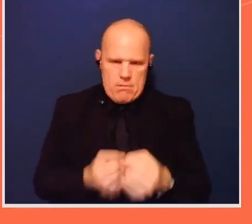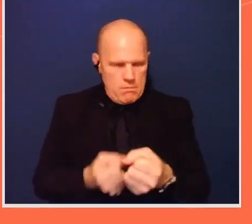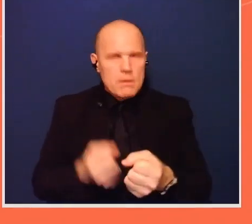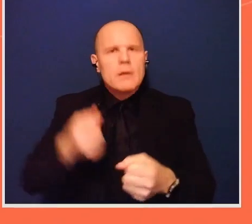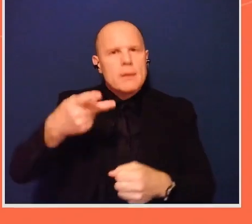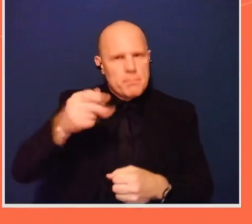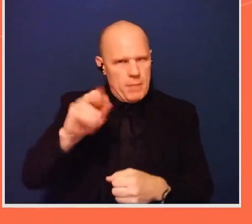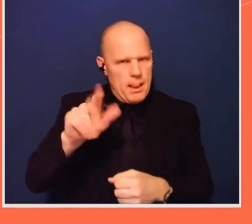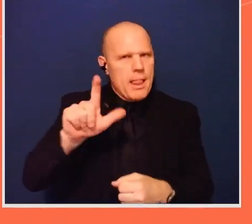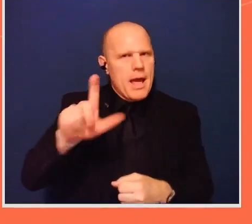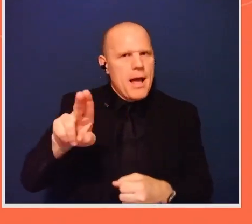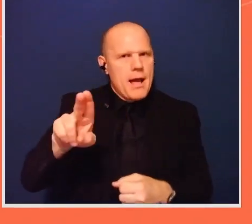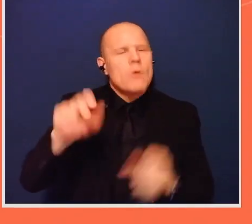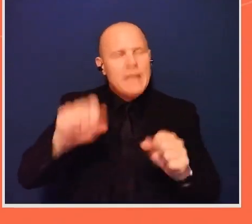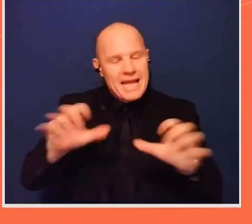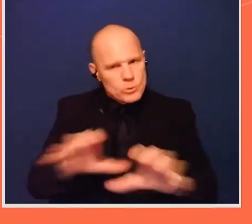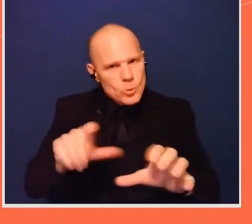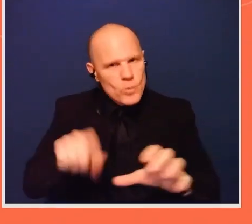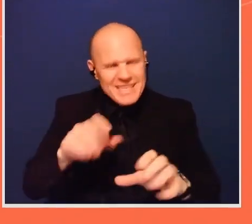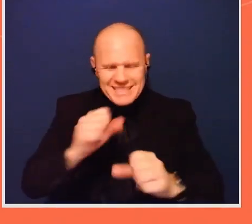Palau.